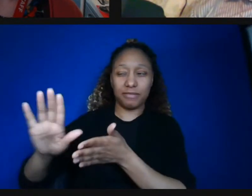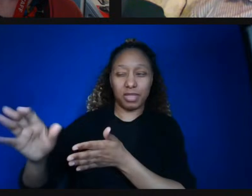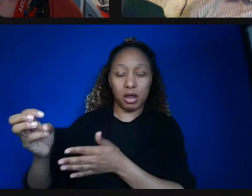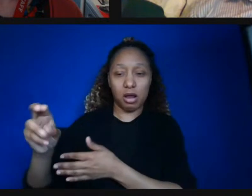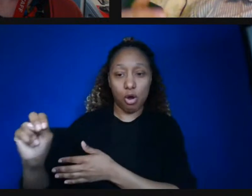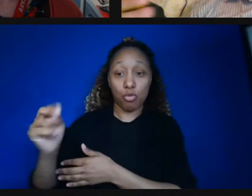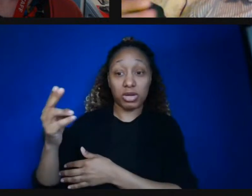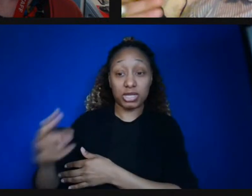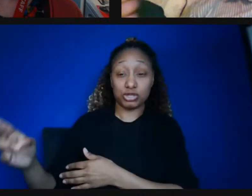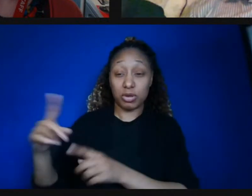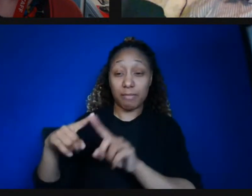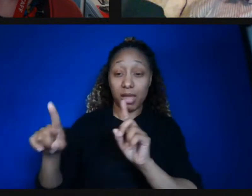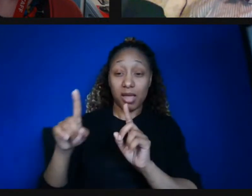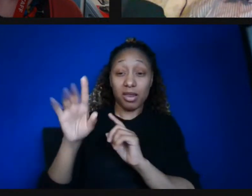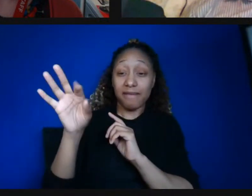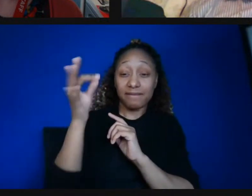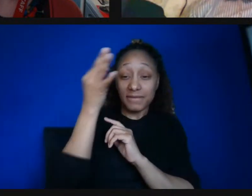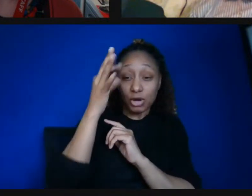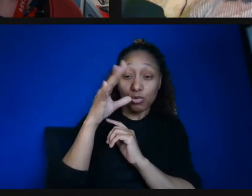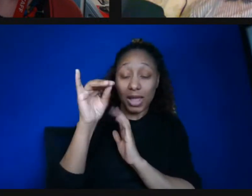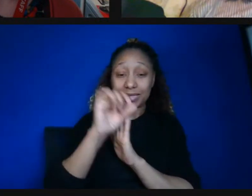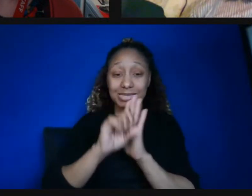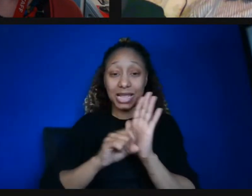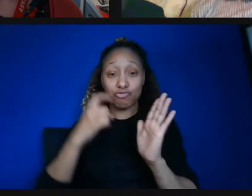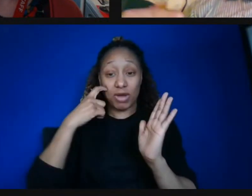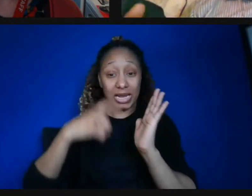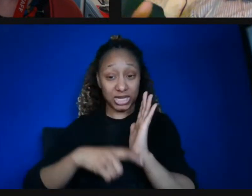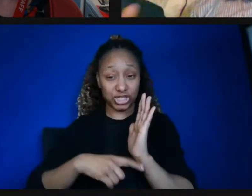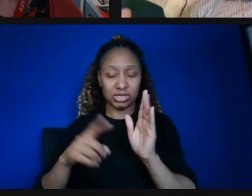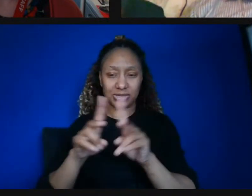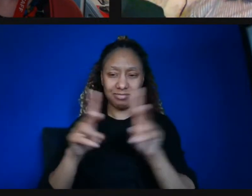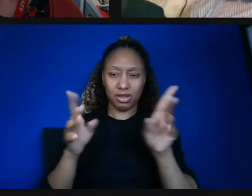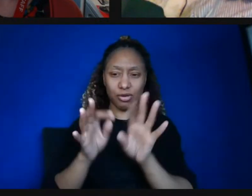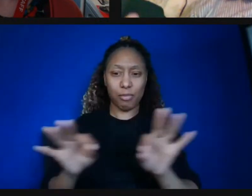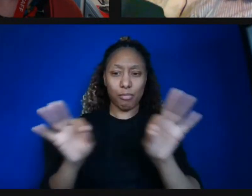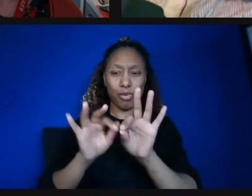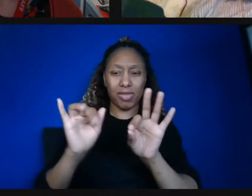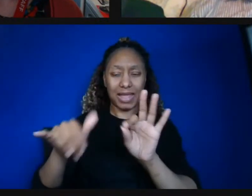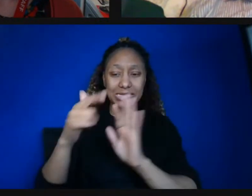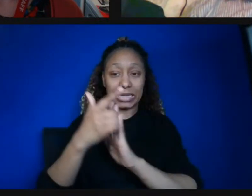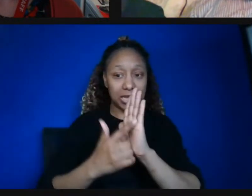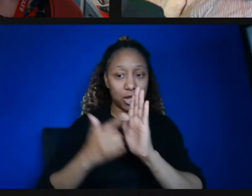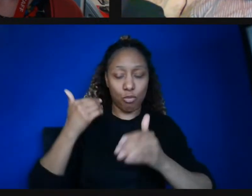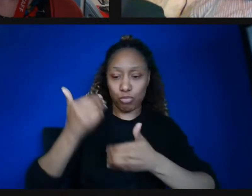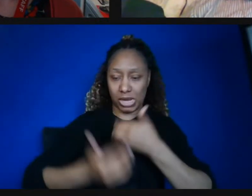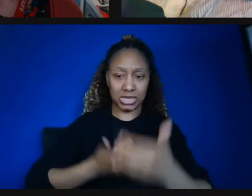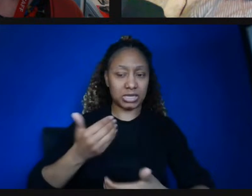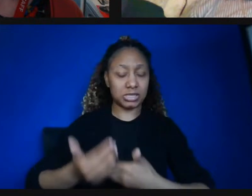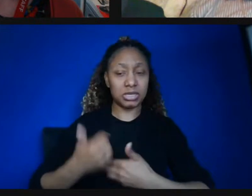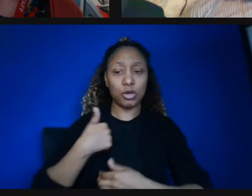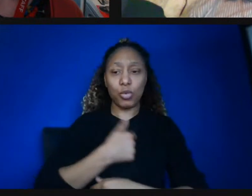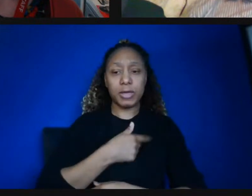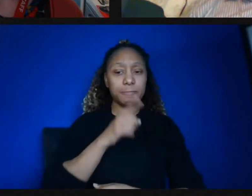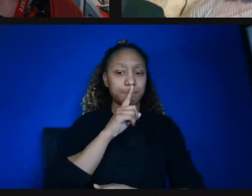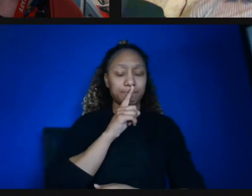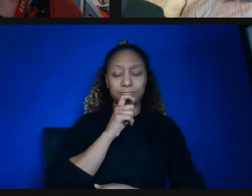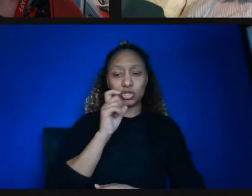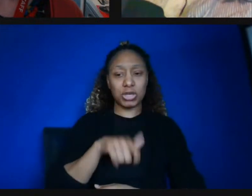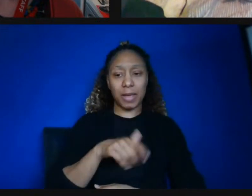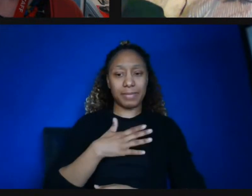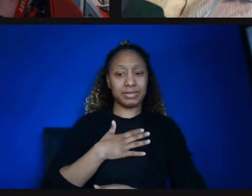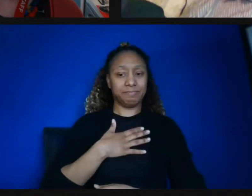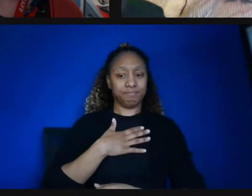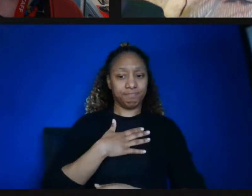state recognition, though incredibly important, is one that is a legal process. And I don't think we should be stifled by